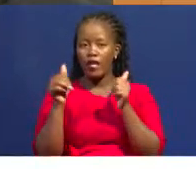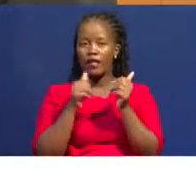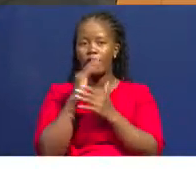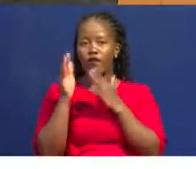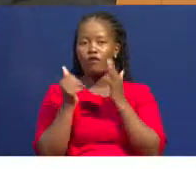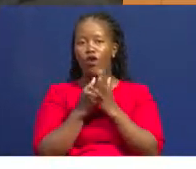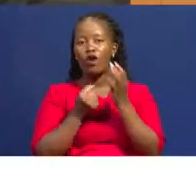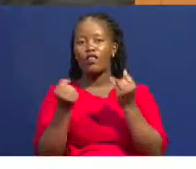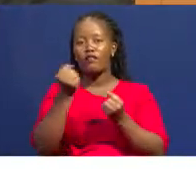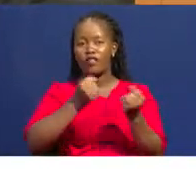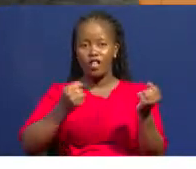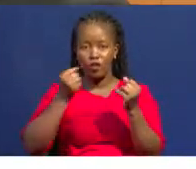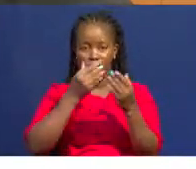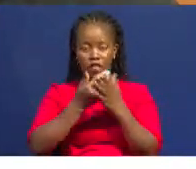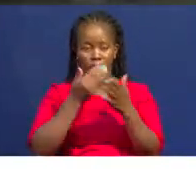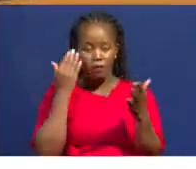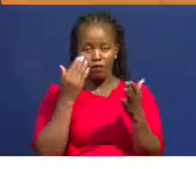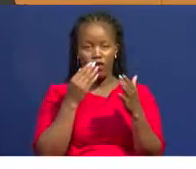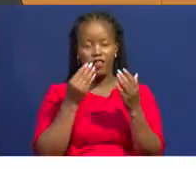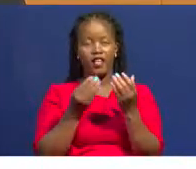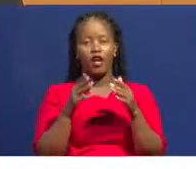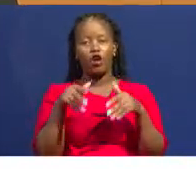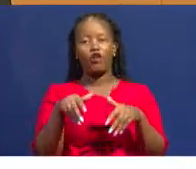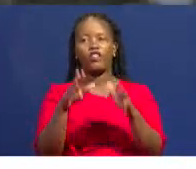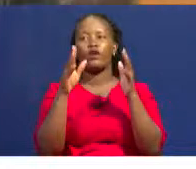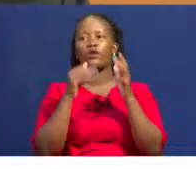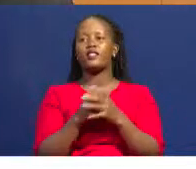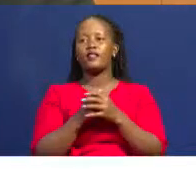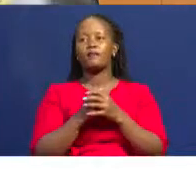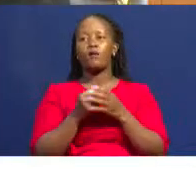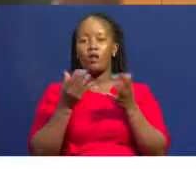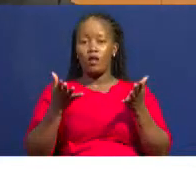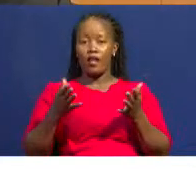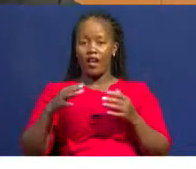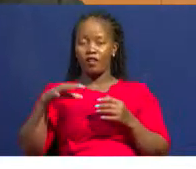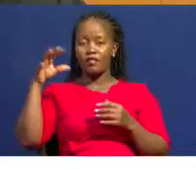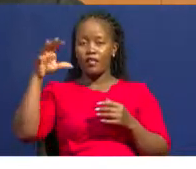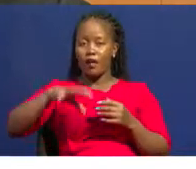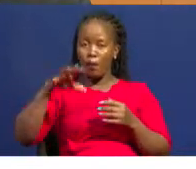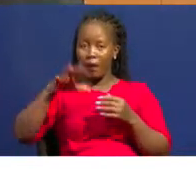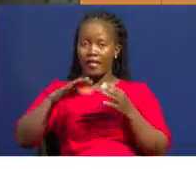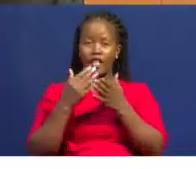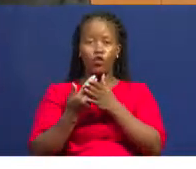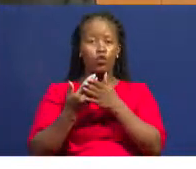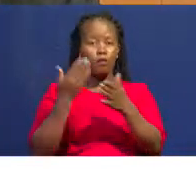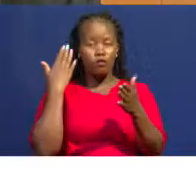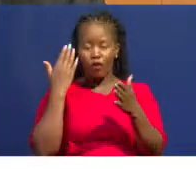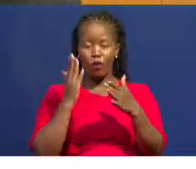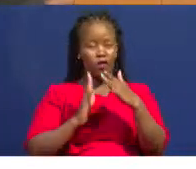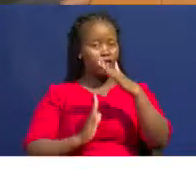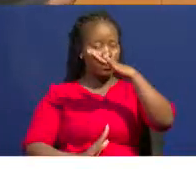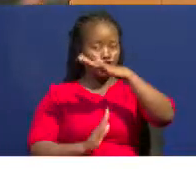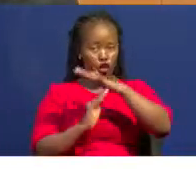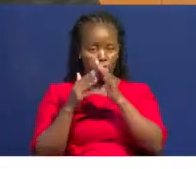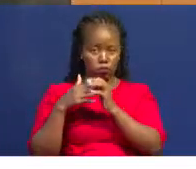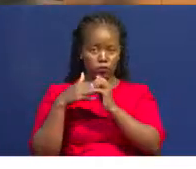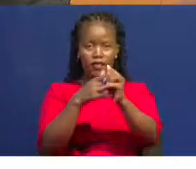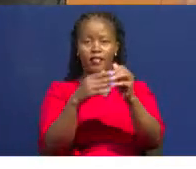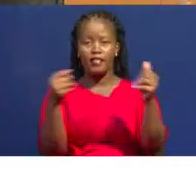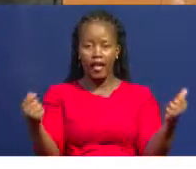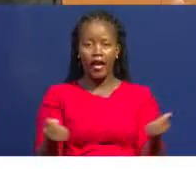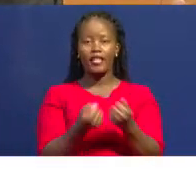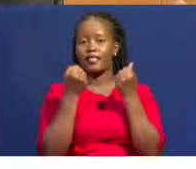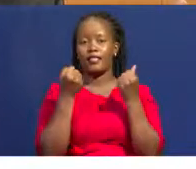Today, why are we saying here that matatus, the number, in fact, matatus used to read in these figures. But today, why